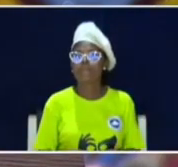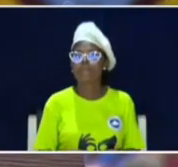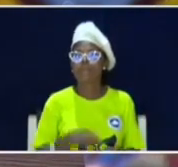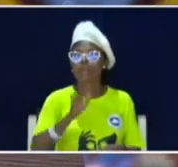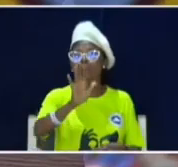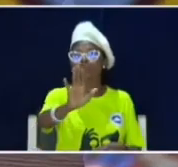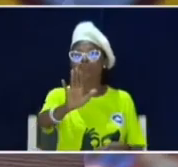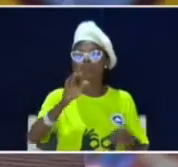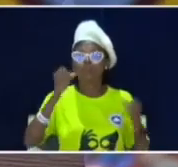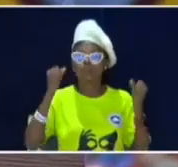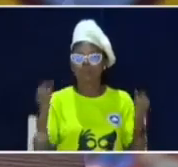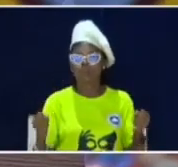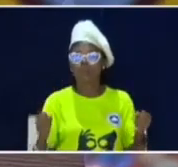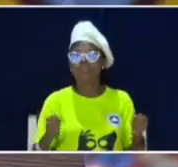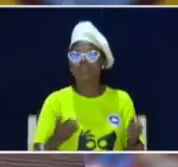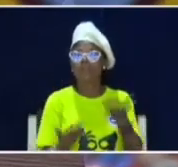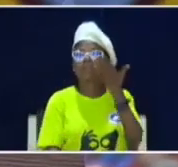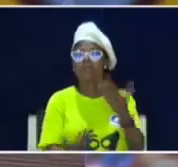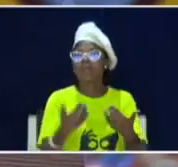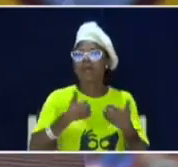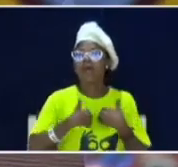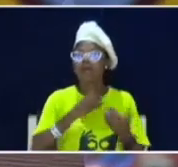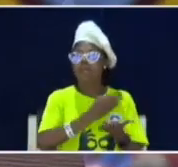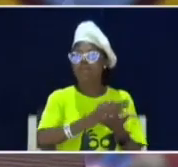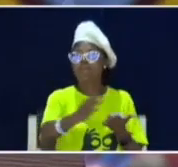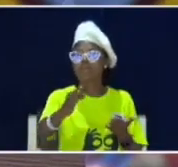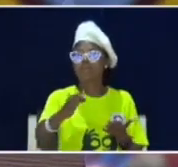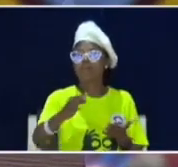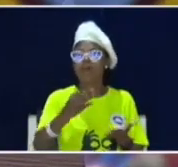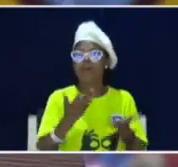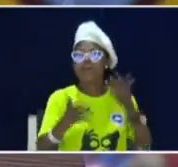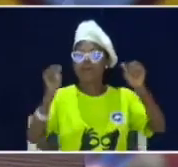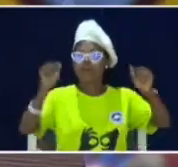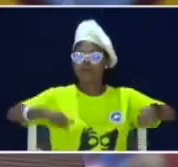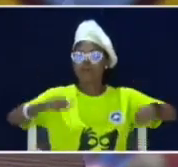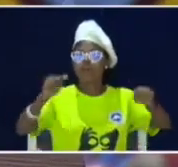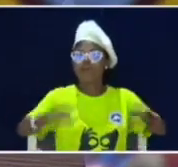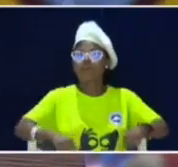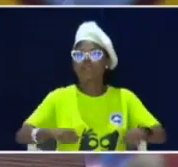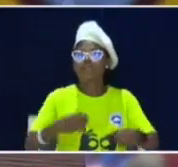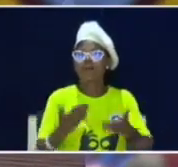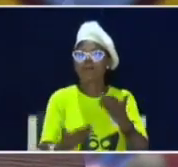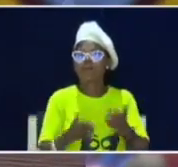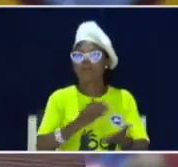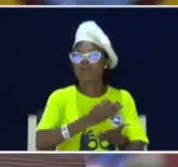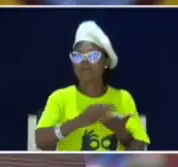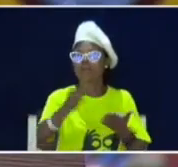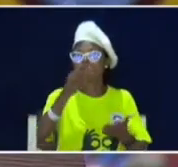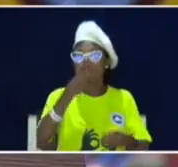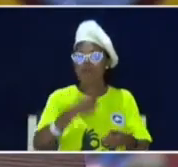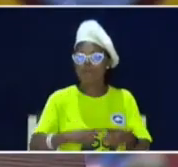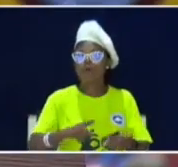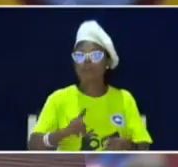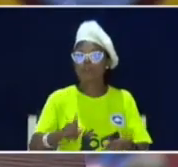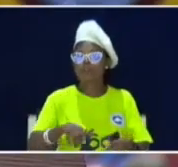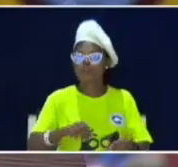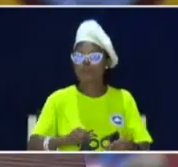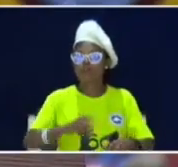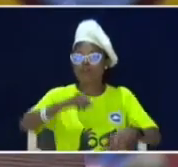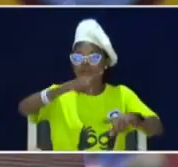Your strength might have failed you. Your capacity might have failed you, but you can bank on the strength of the Lord.